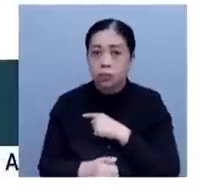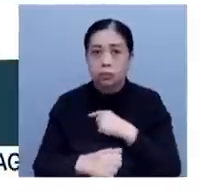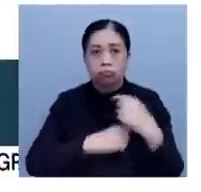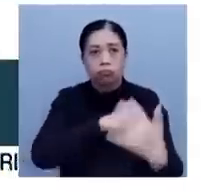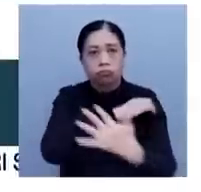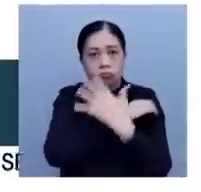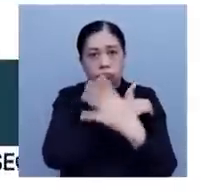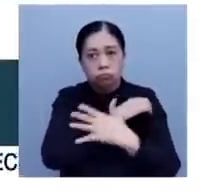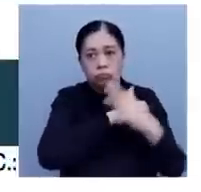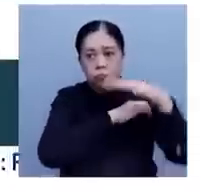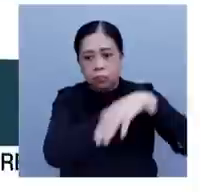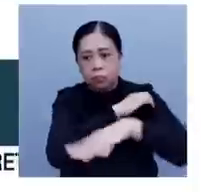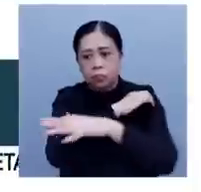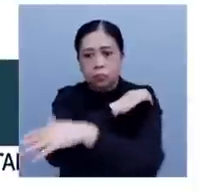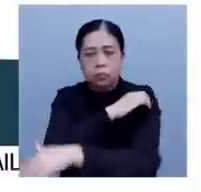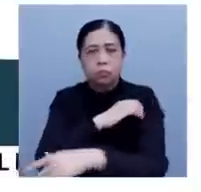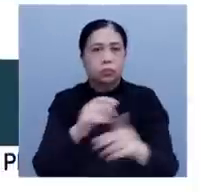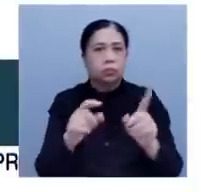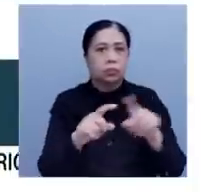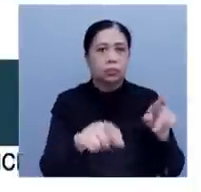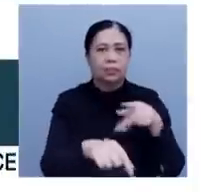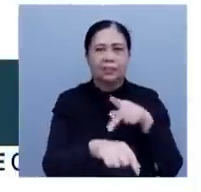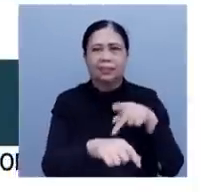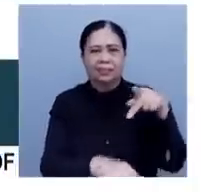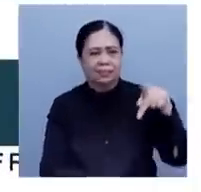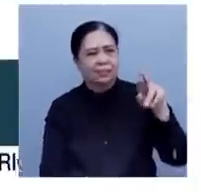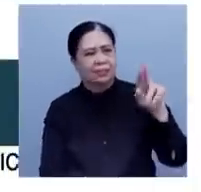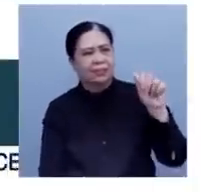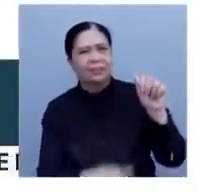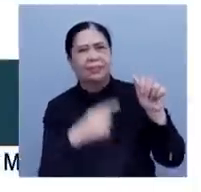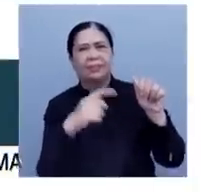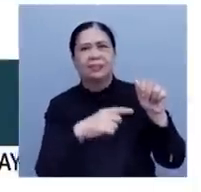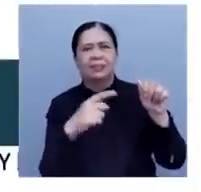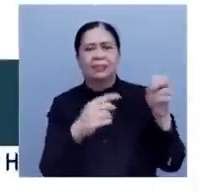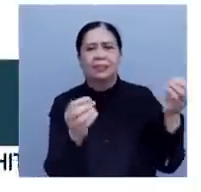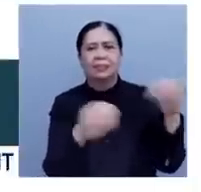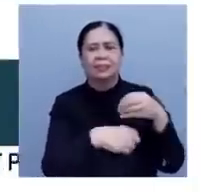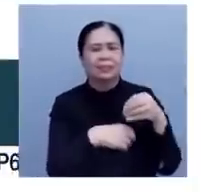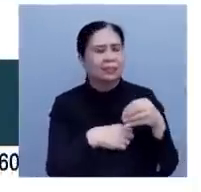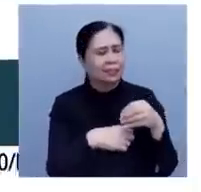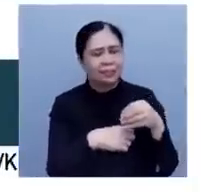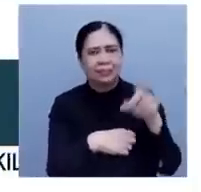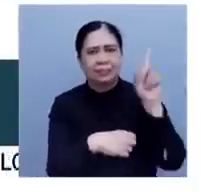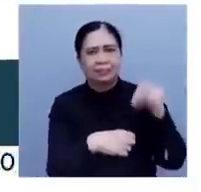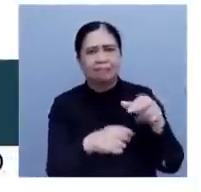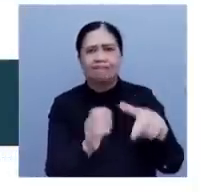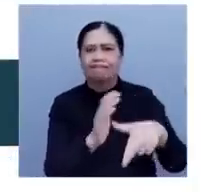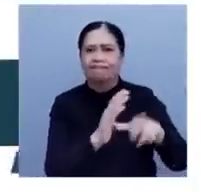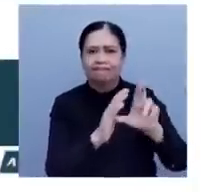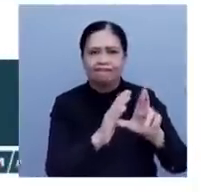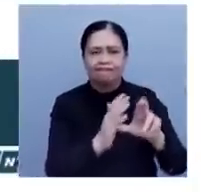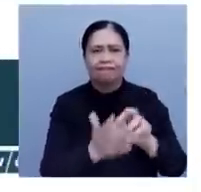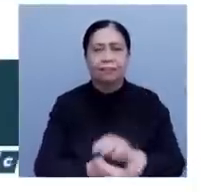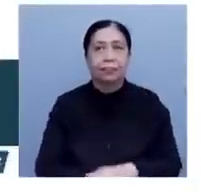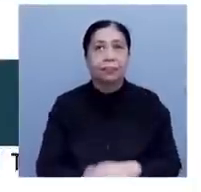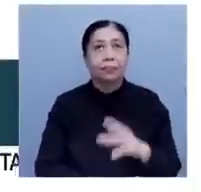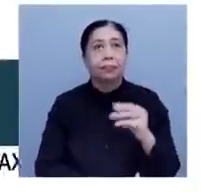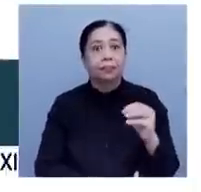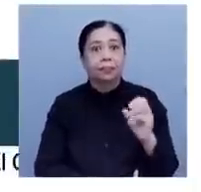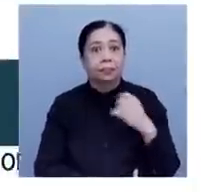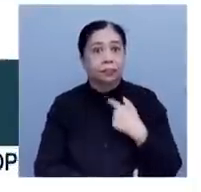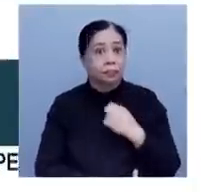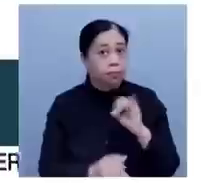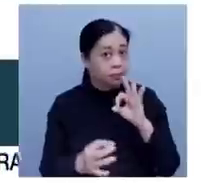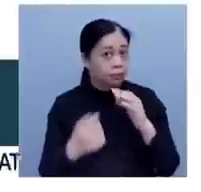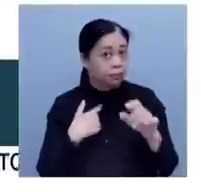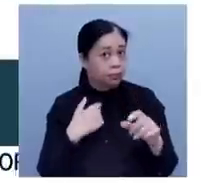and our public waters. Yung Philippine Reclamation Authority should be reviewed. If I were